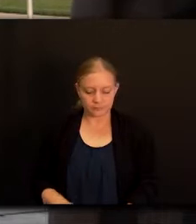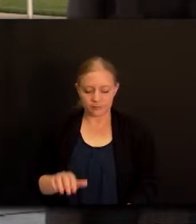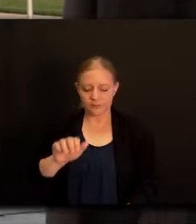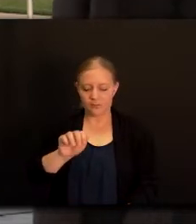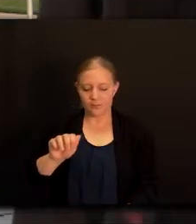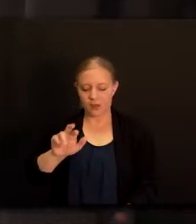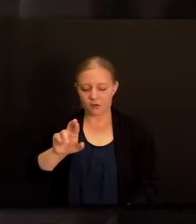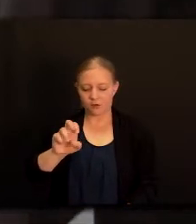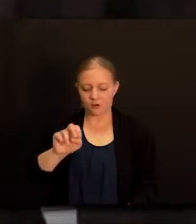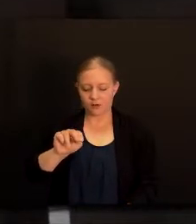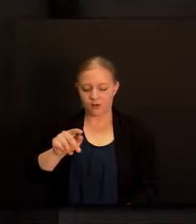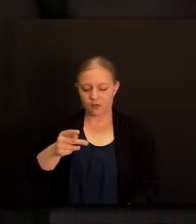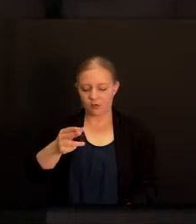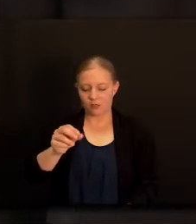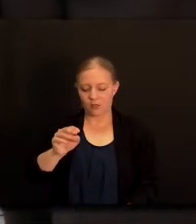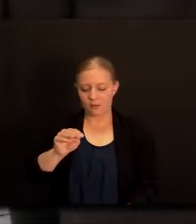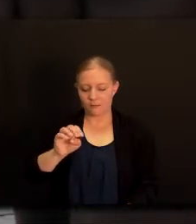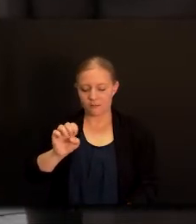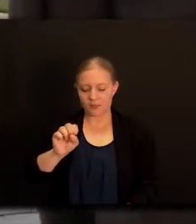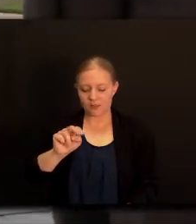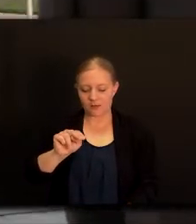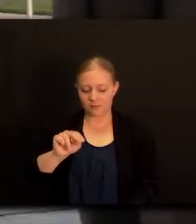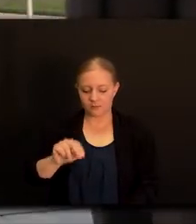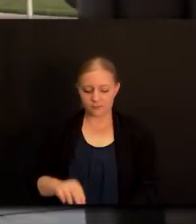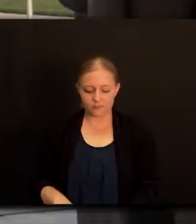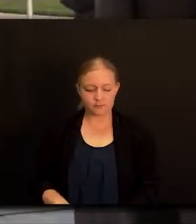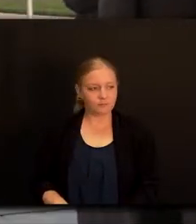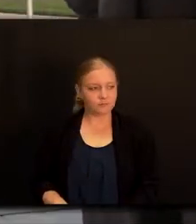Aaron Thomas Thompson.